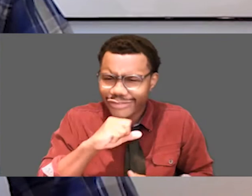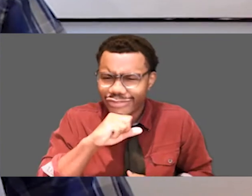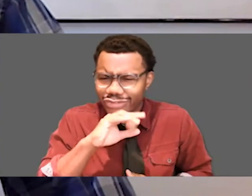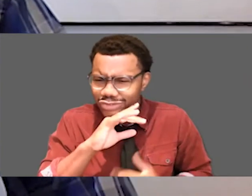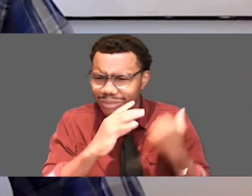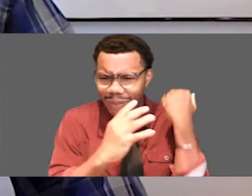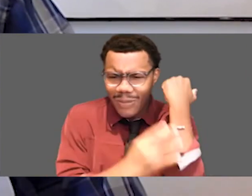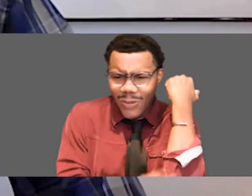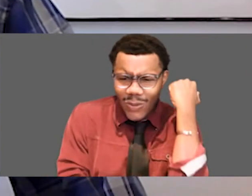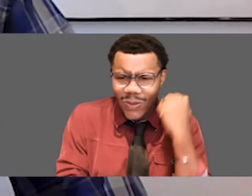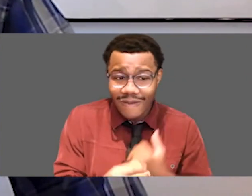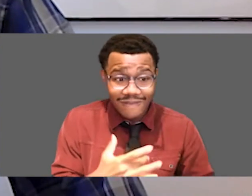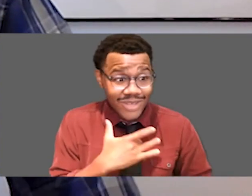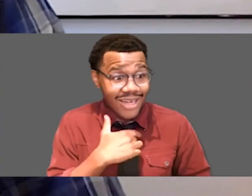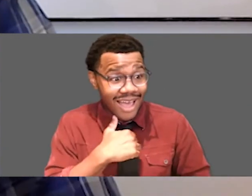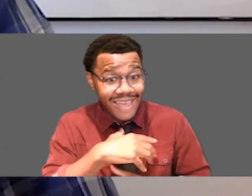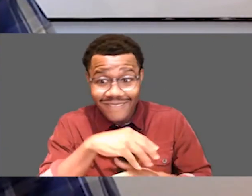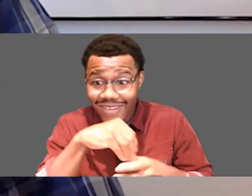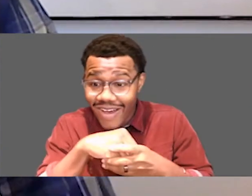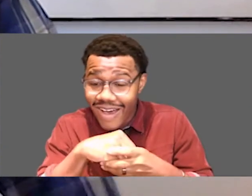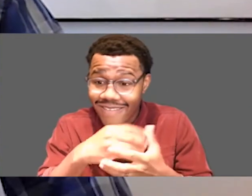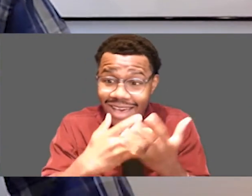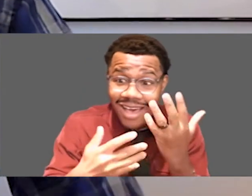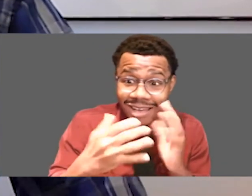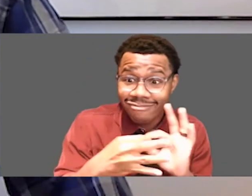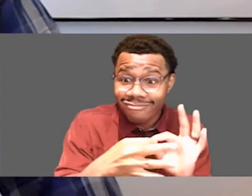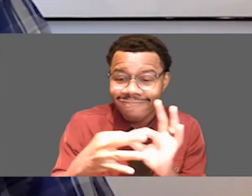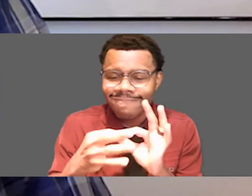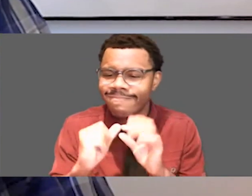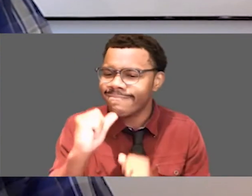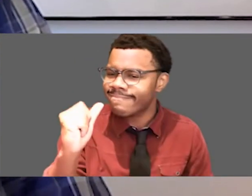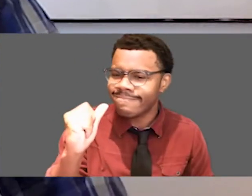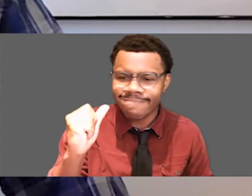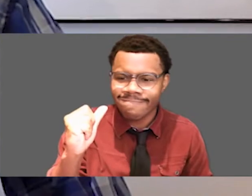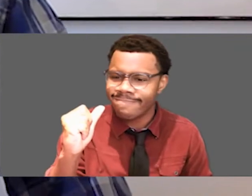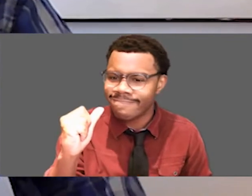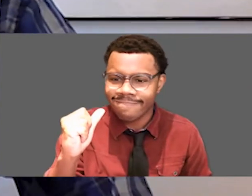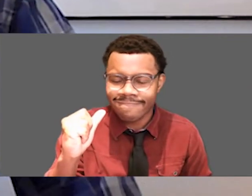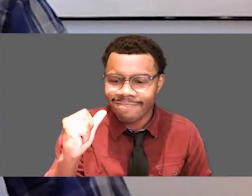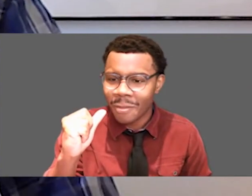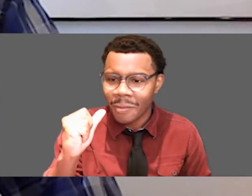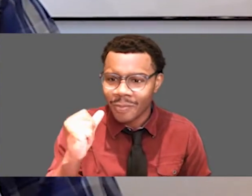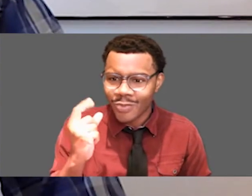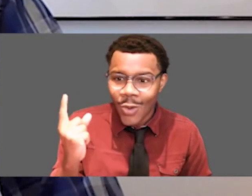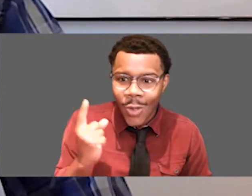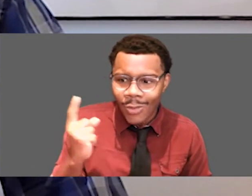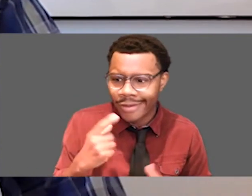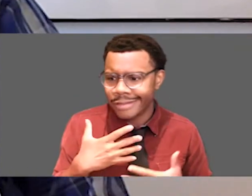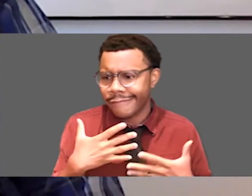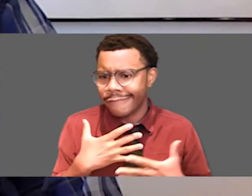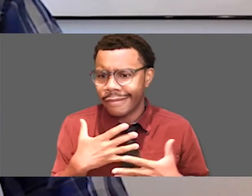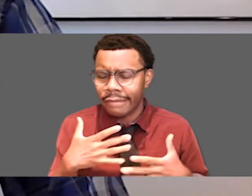in anywhere. The boy who was always scared and anxious to go home at the end of the